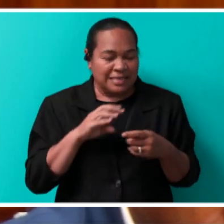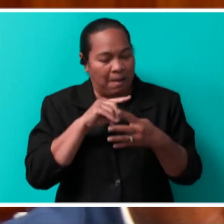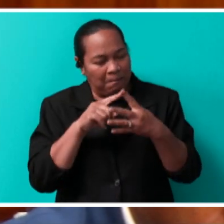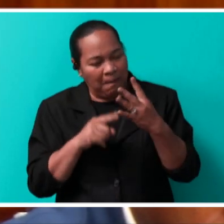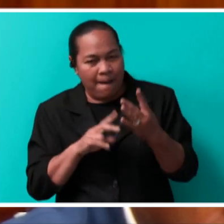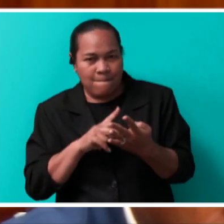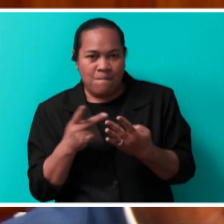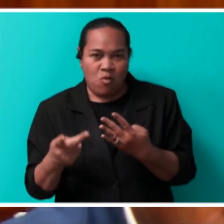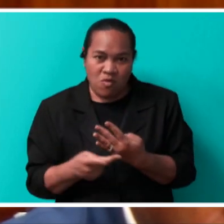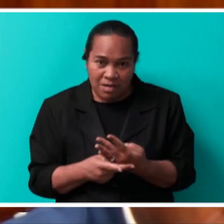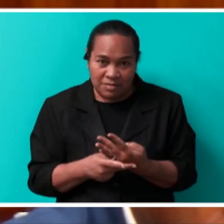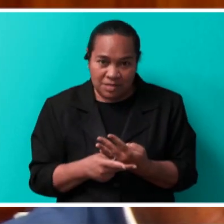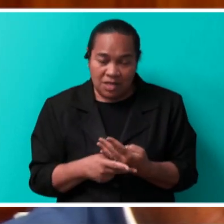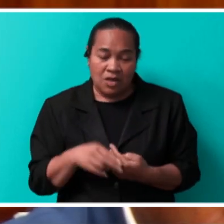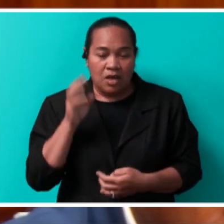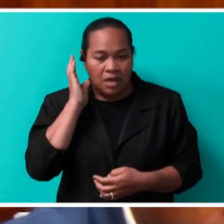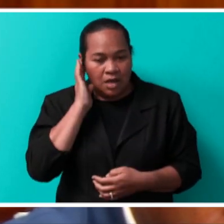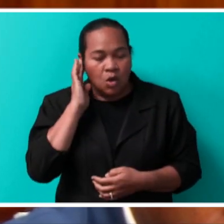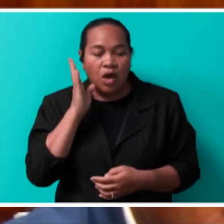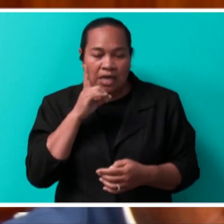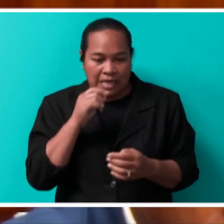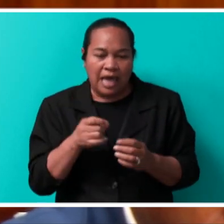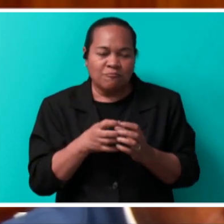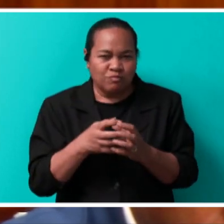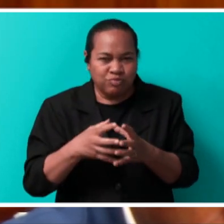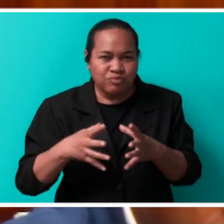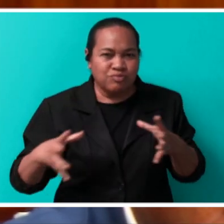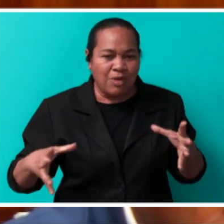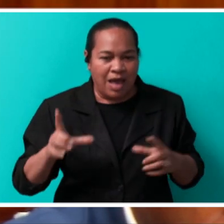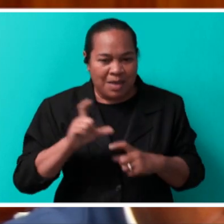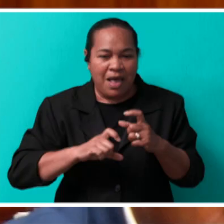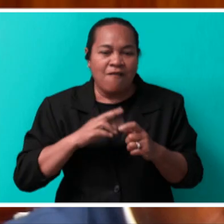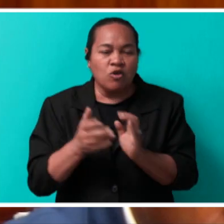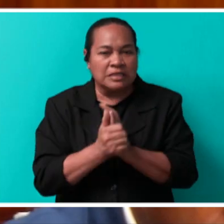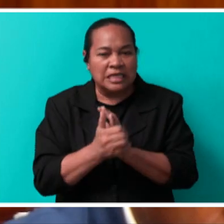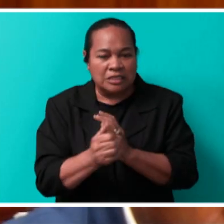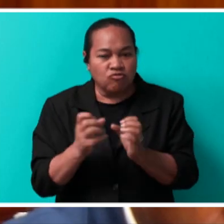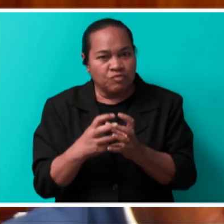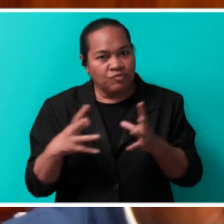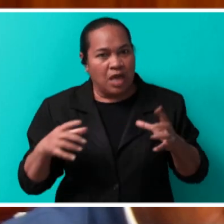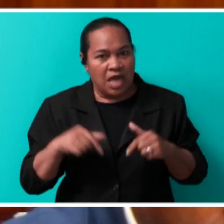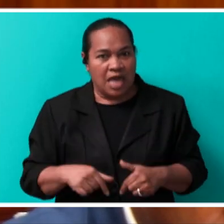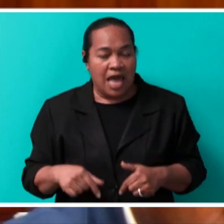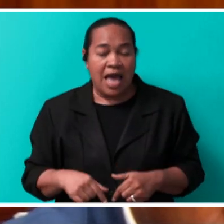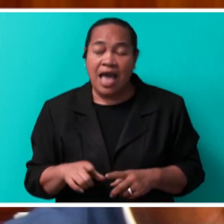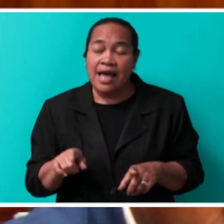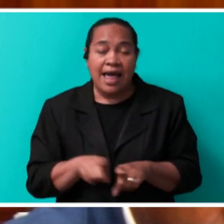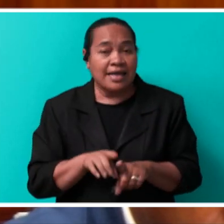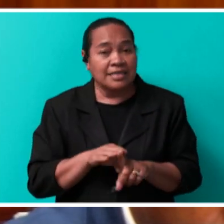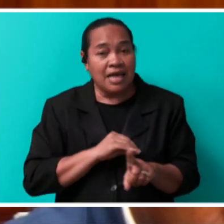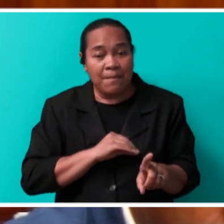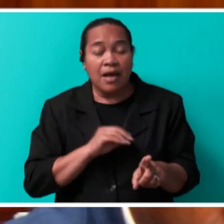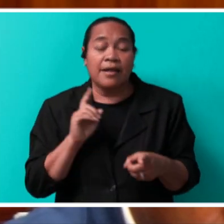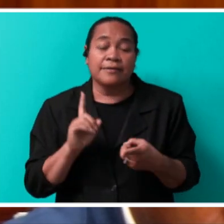programs that directly expand our national capacity for skills development. And these include the first